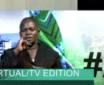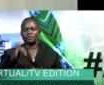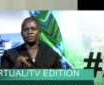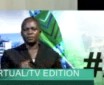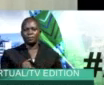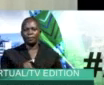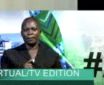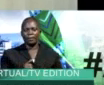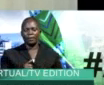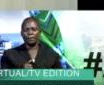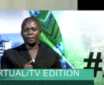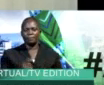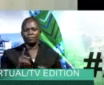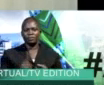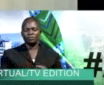is,